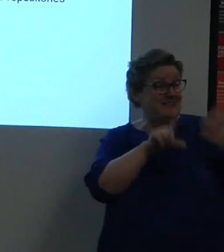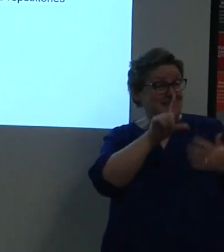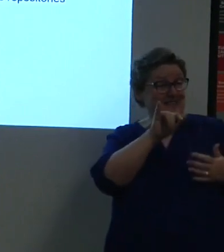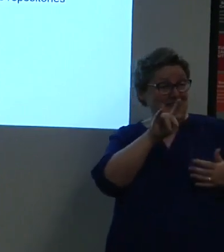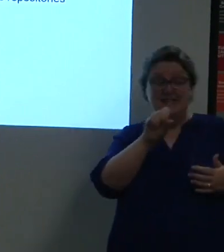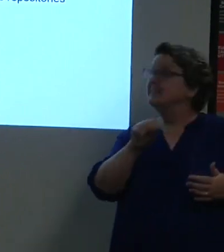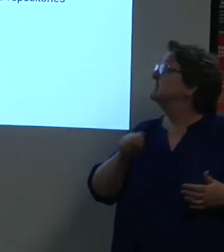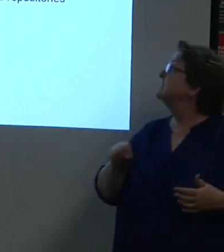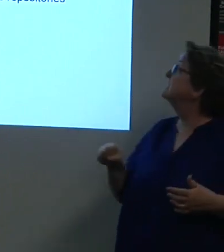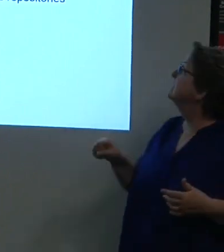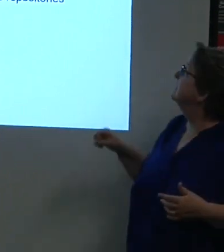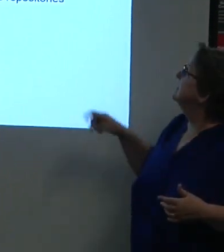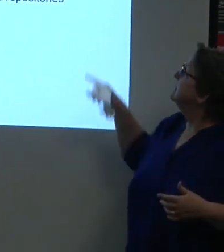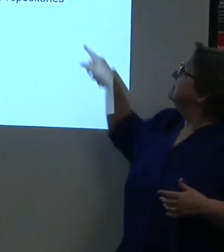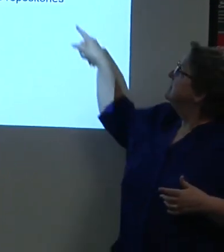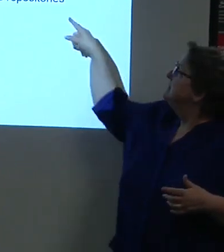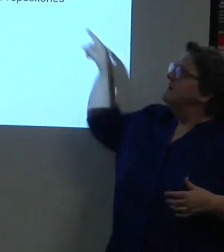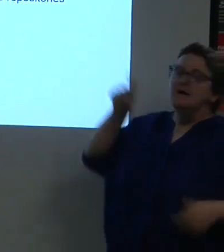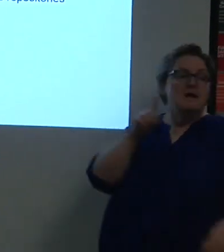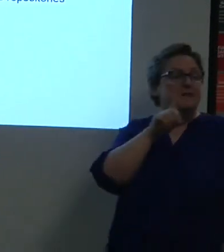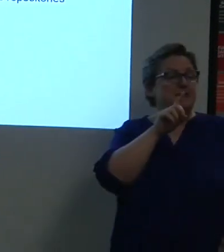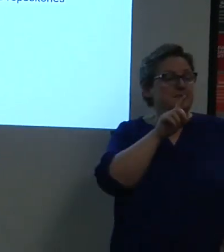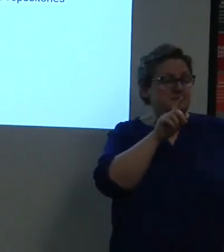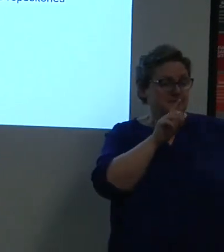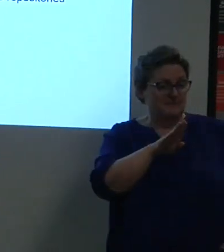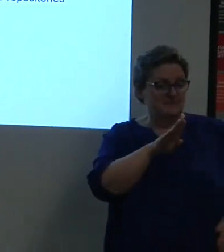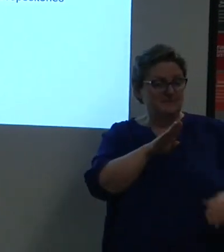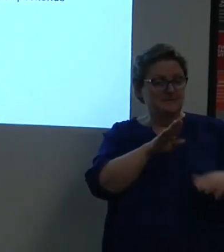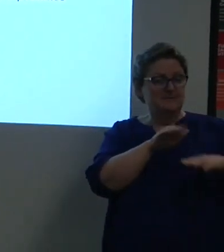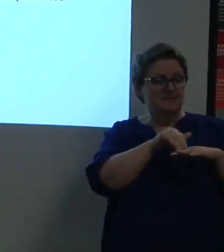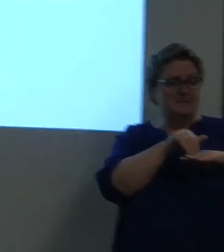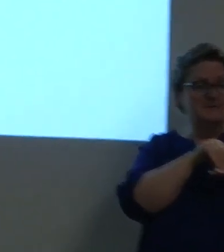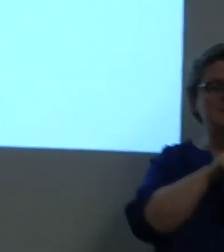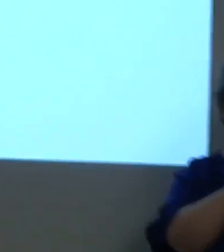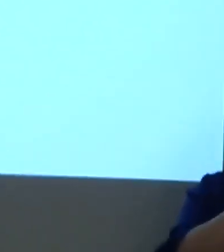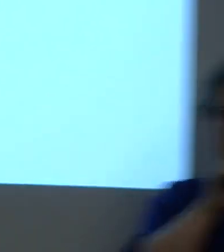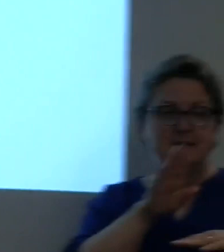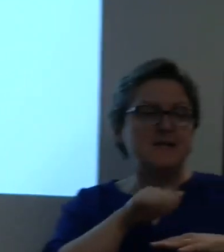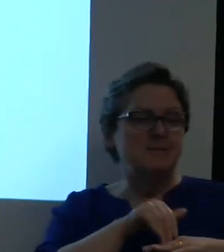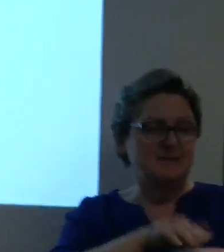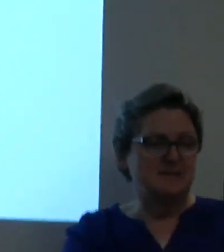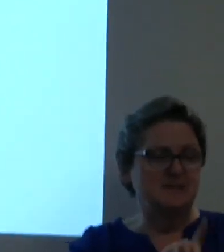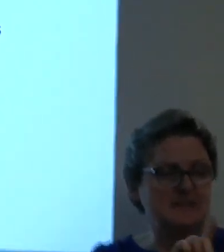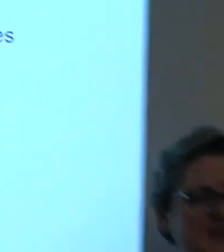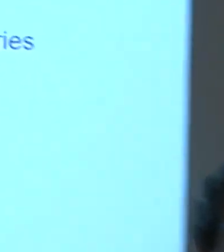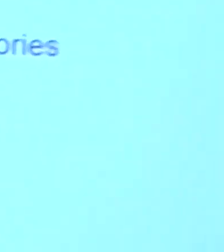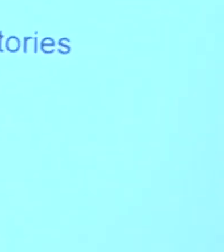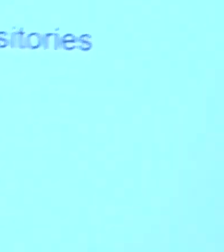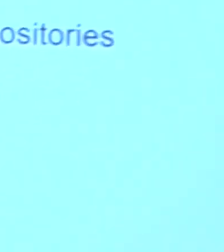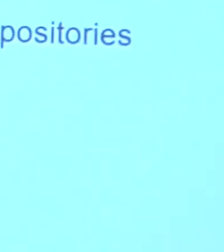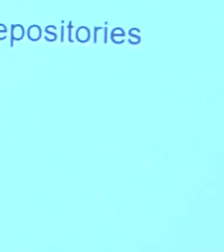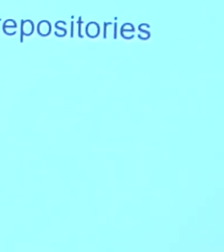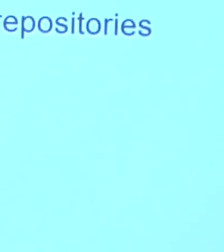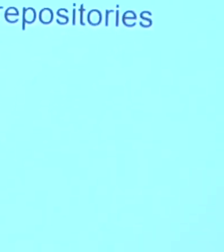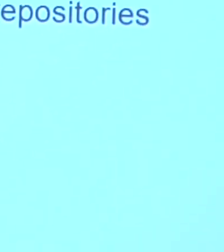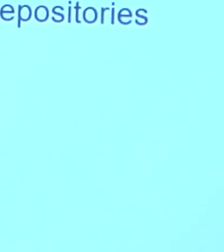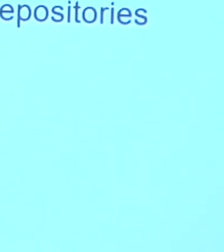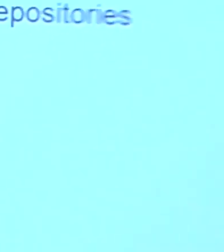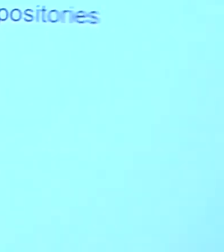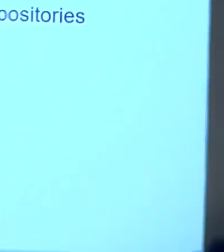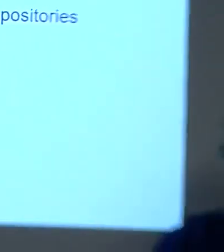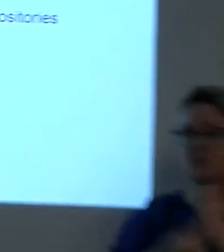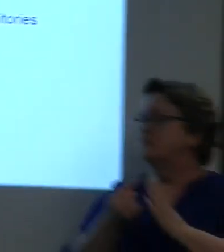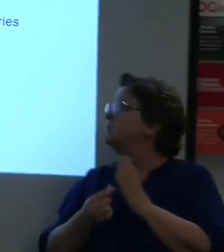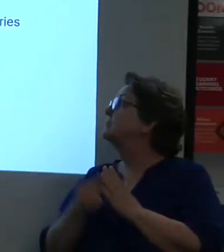are databases basically that can either be topic specific or they're journals of case studies. So these are often the